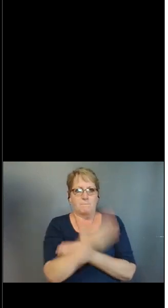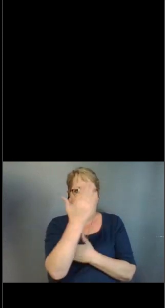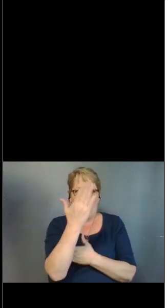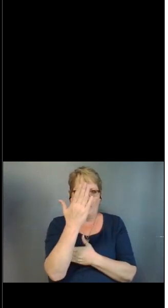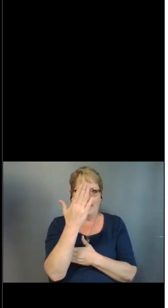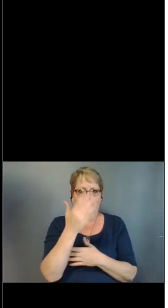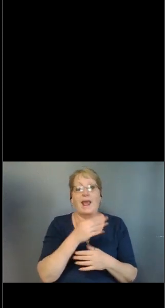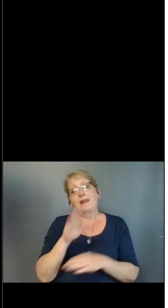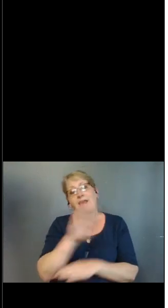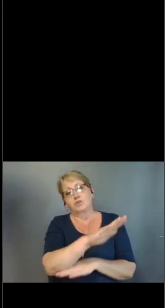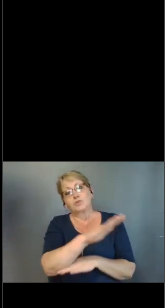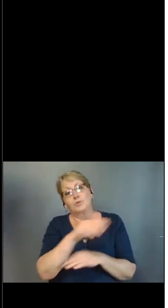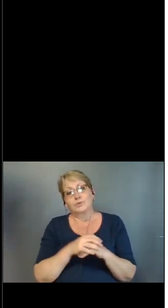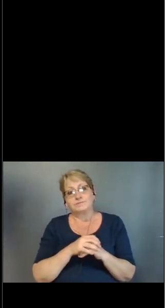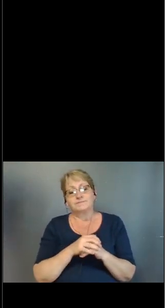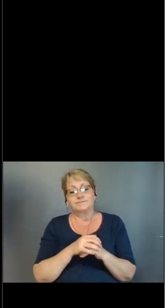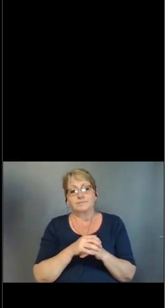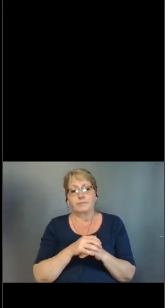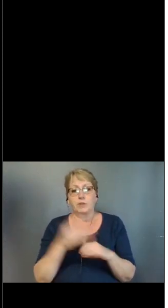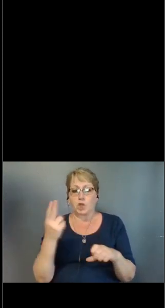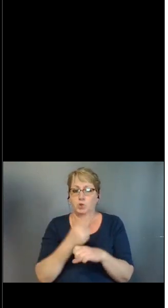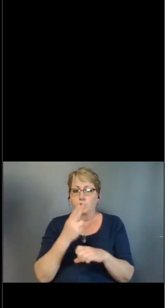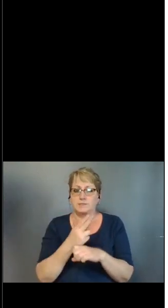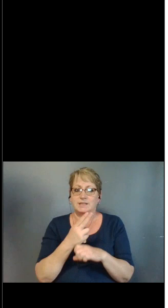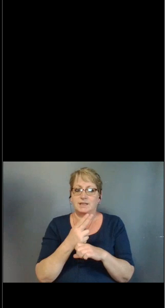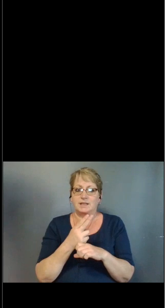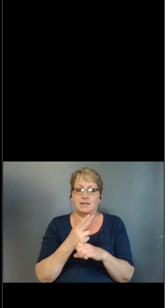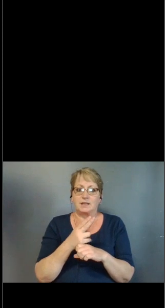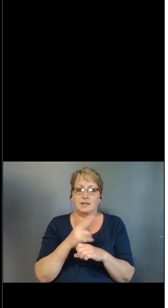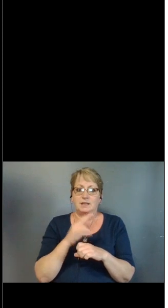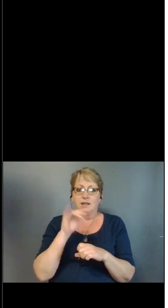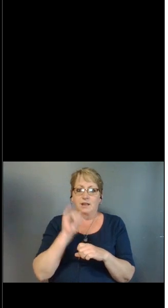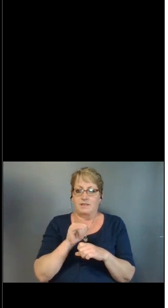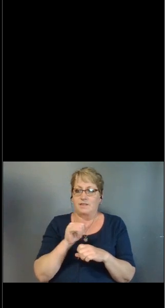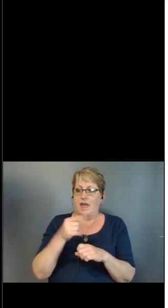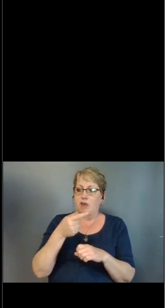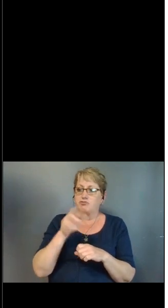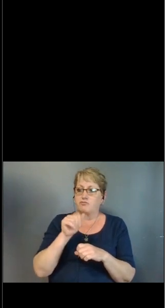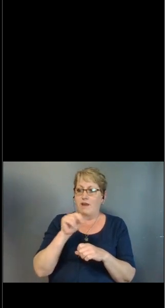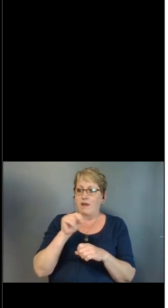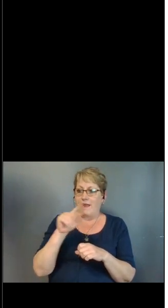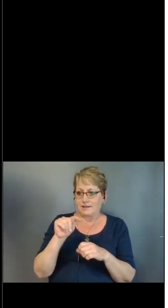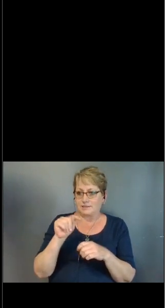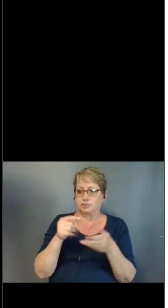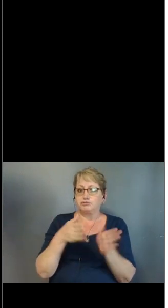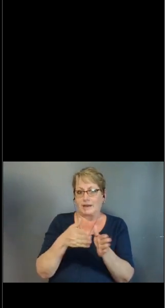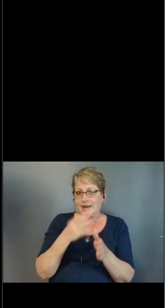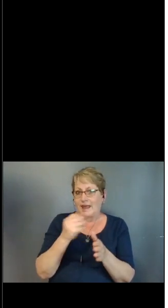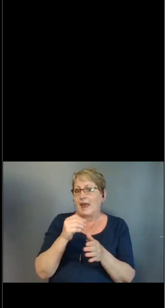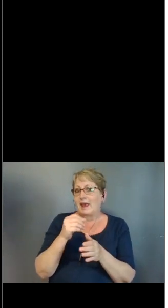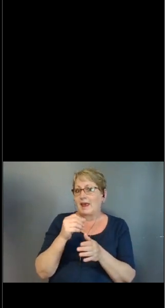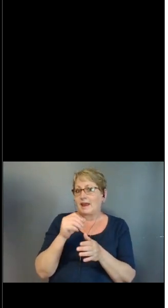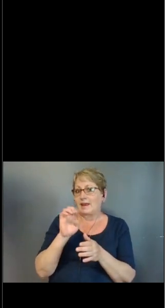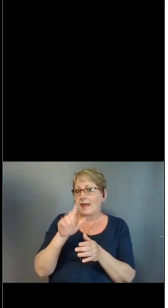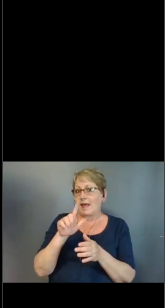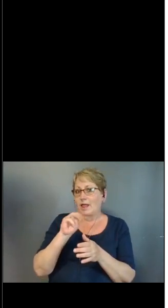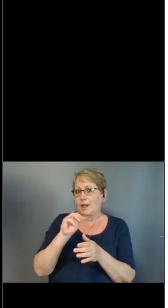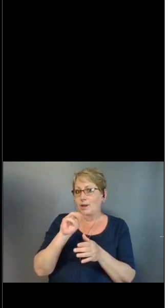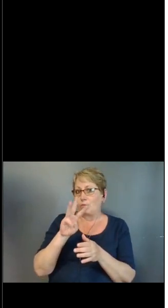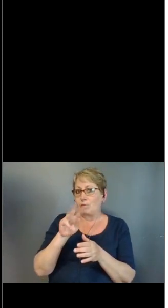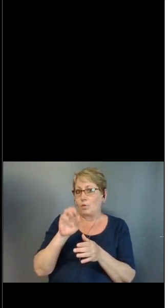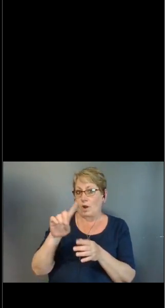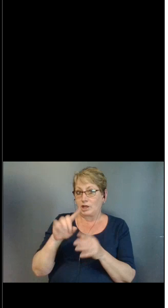the afternoon. Using the Grant Street bus and the Elmwood bus during times in the